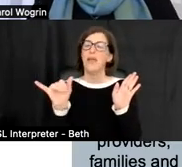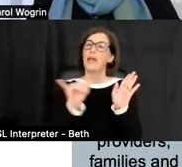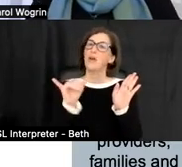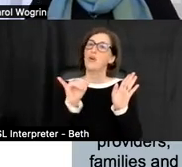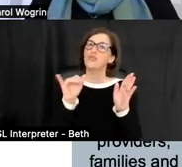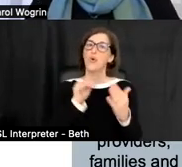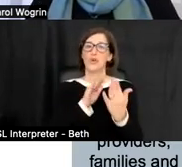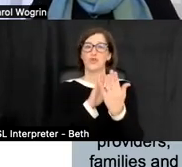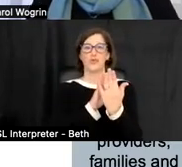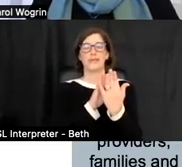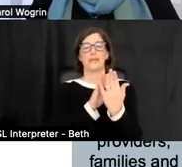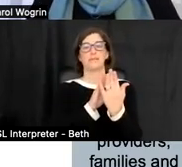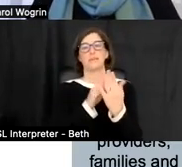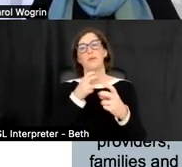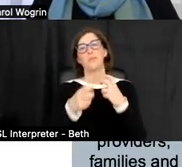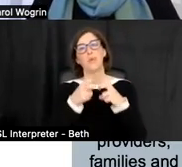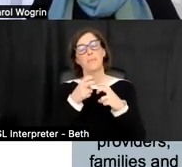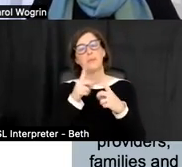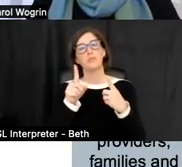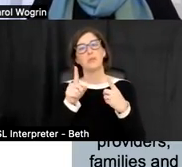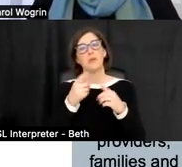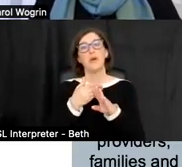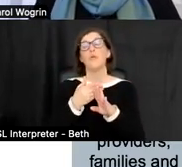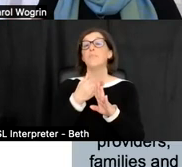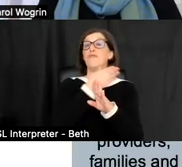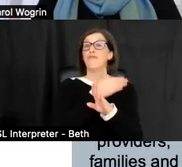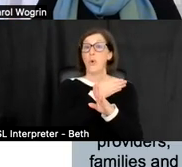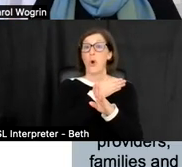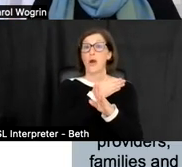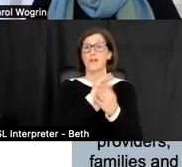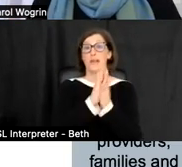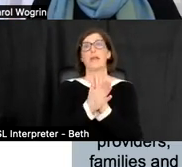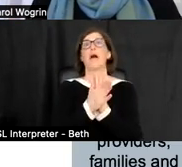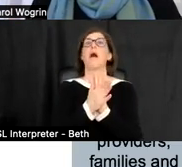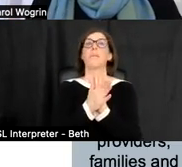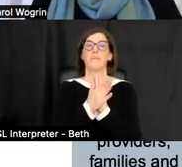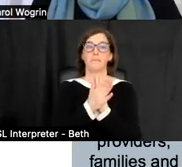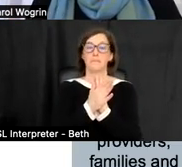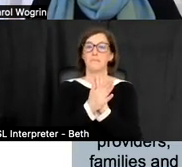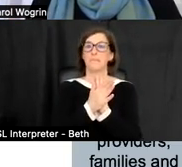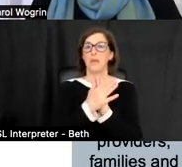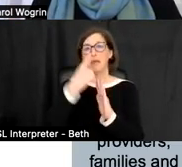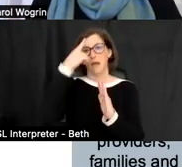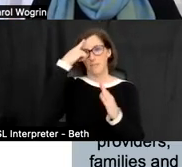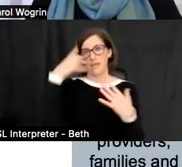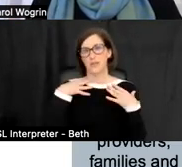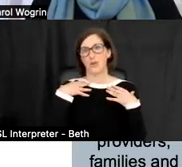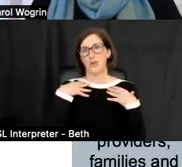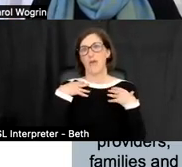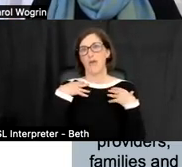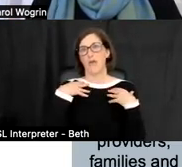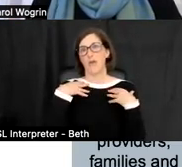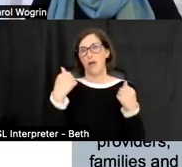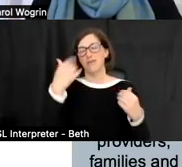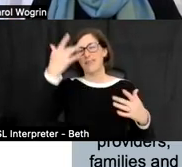addressing problems when they are, before they really escalate to becoming mental disorders